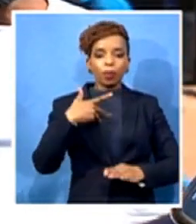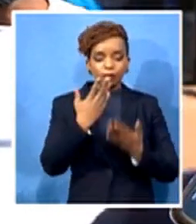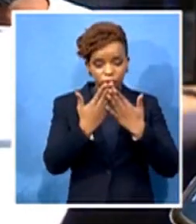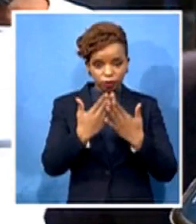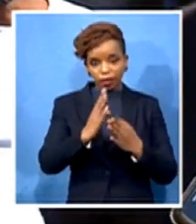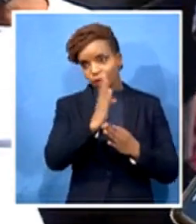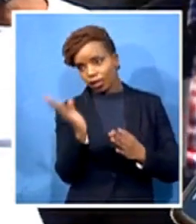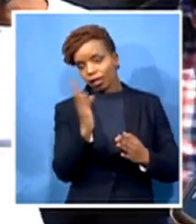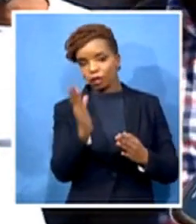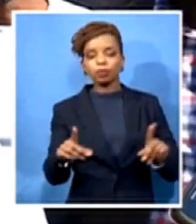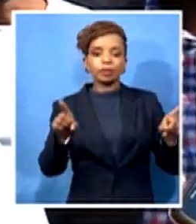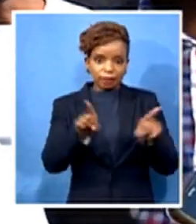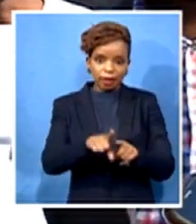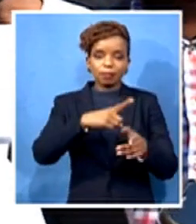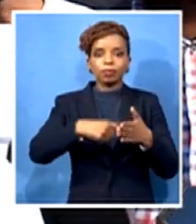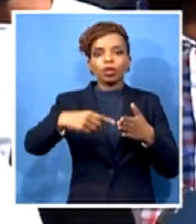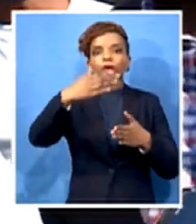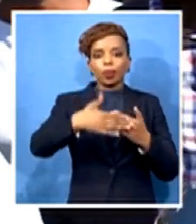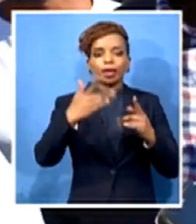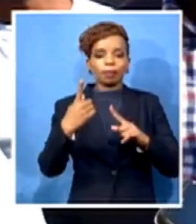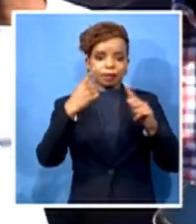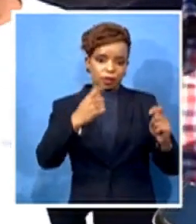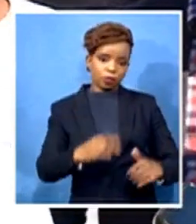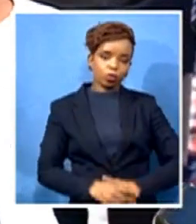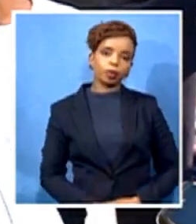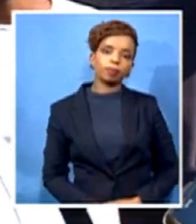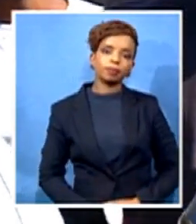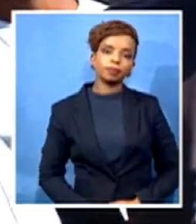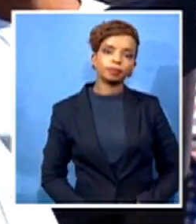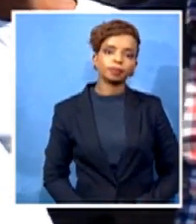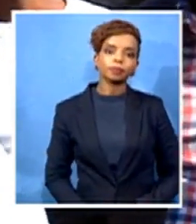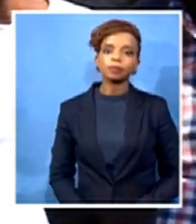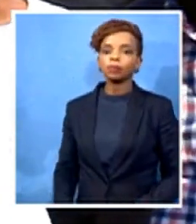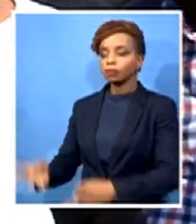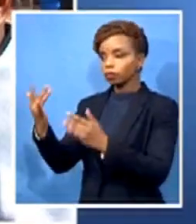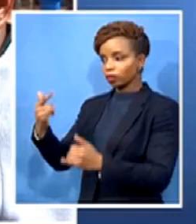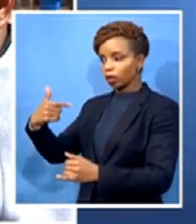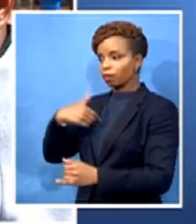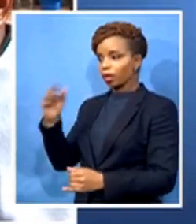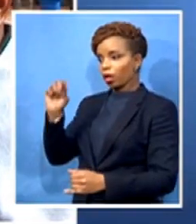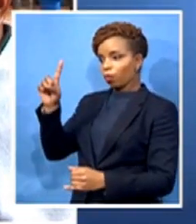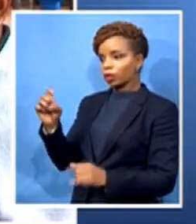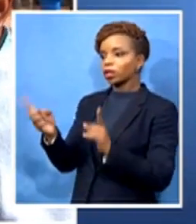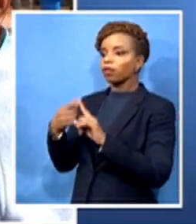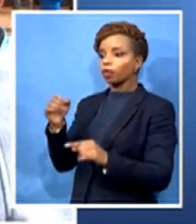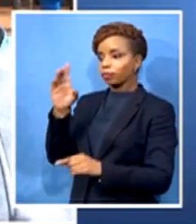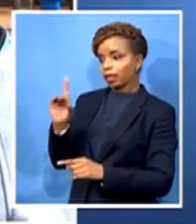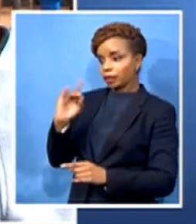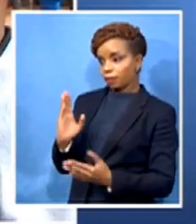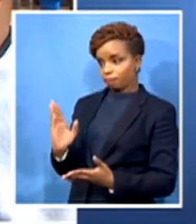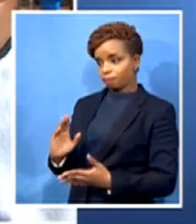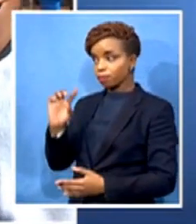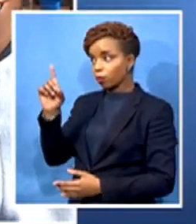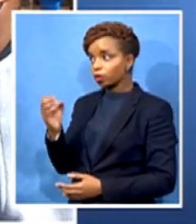with scholar transport. Missy, let me just take a question from Desiree. I think she has a question for you. Desiree? The question for the MEC. Mahlako,